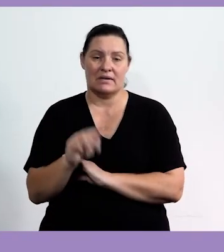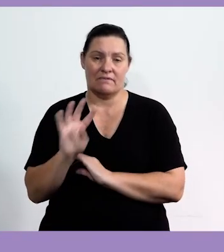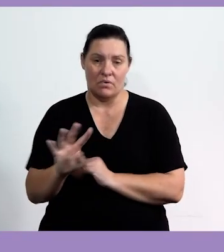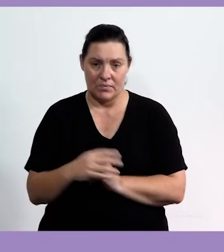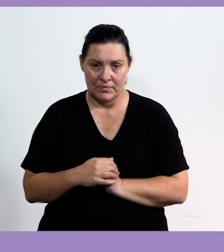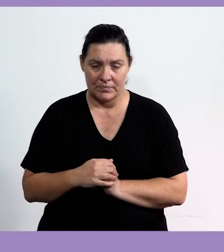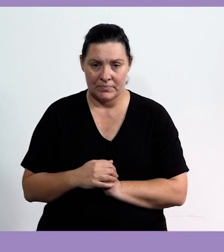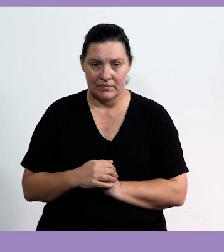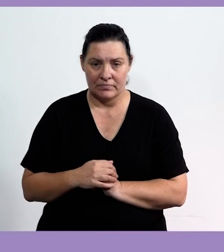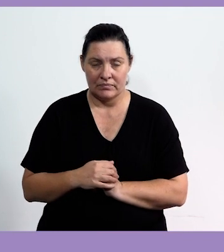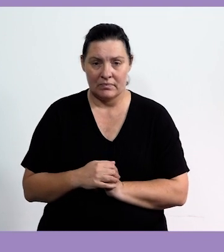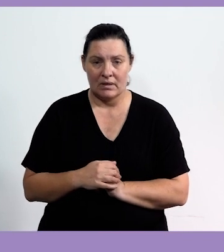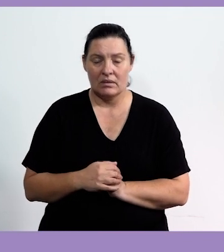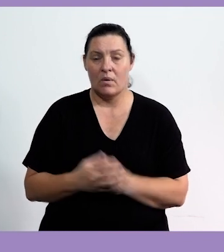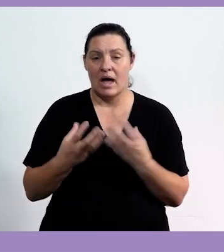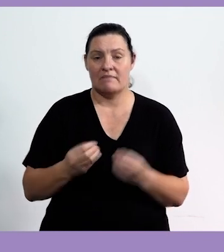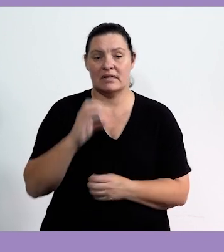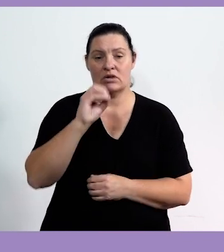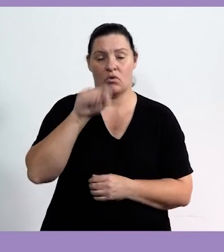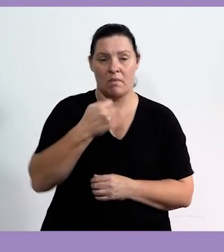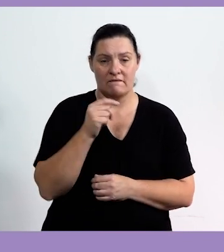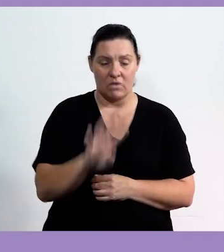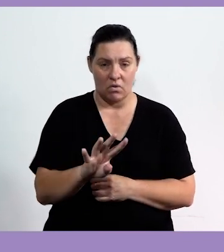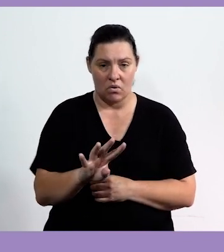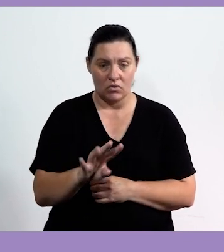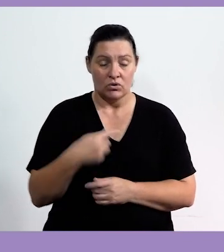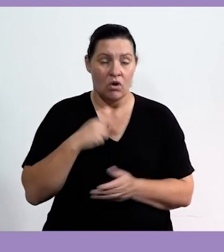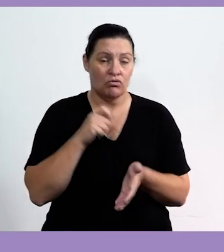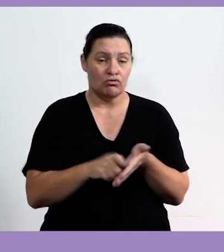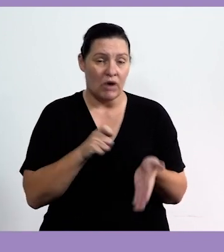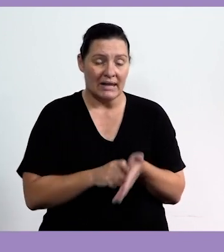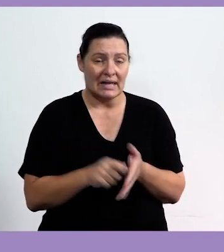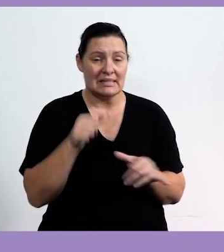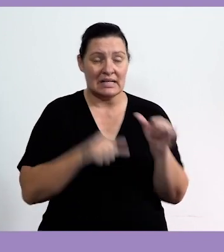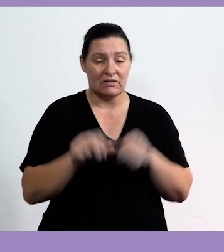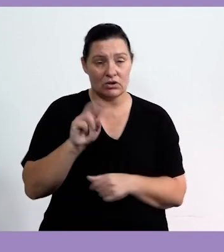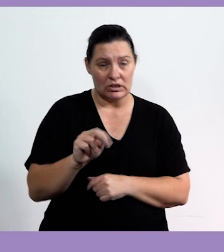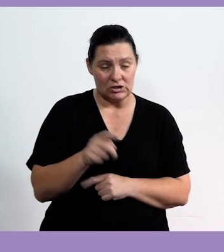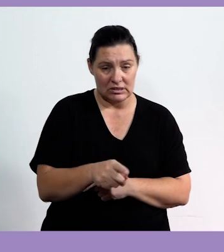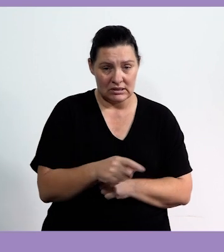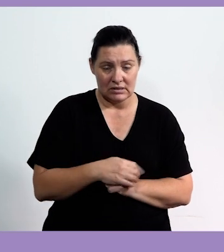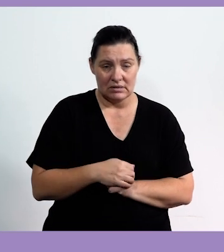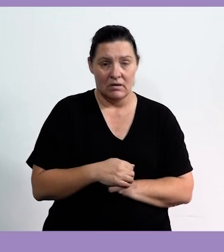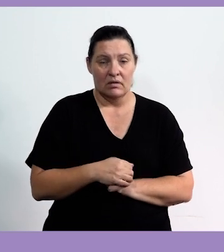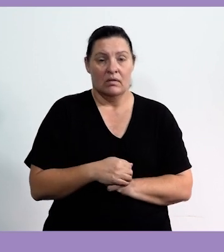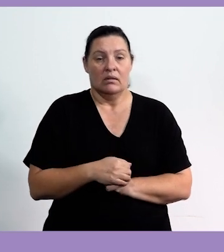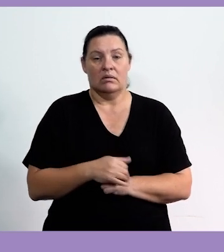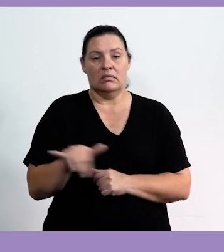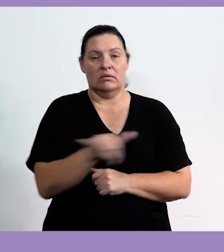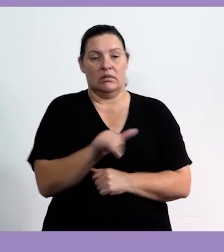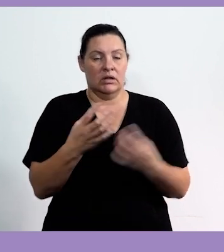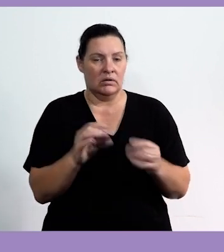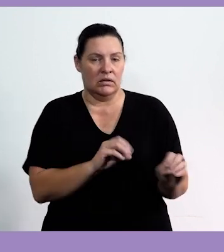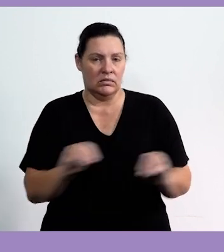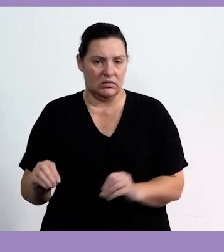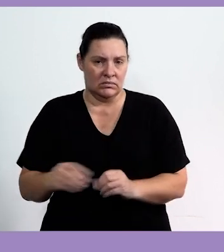a negative 4. Then we have 0,4, and for us to write that in scientific notation,